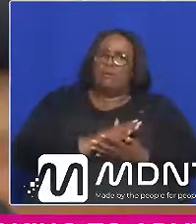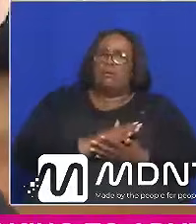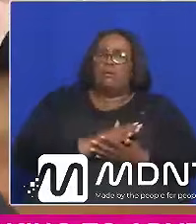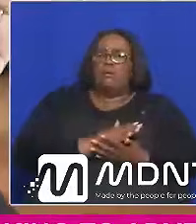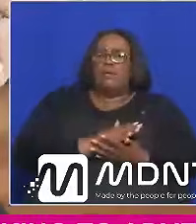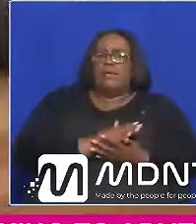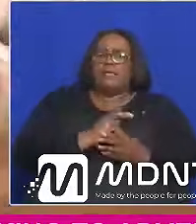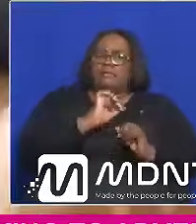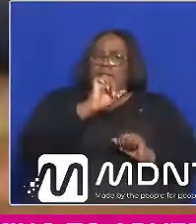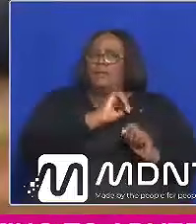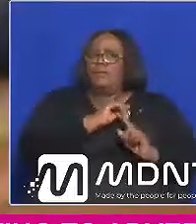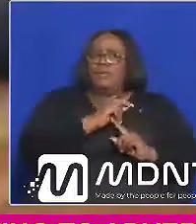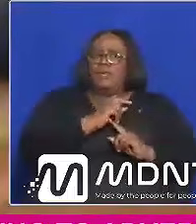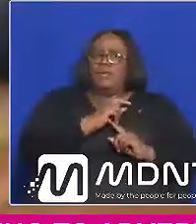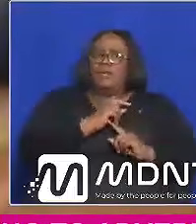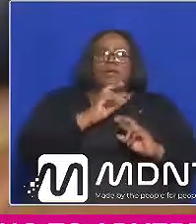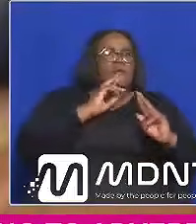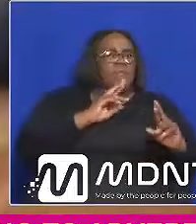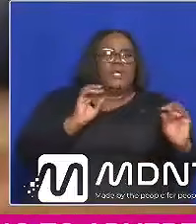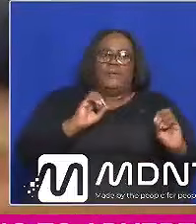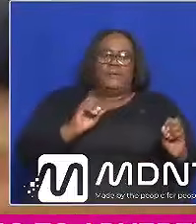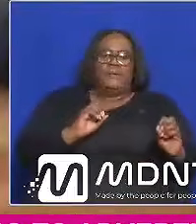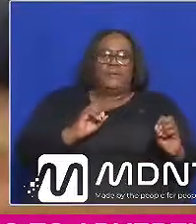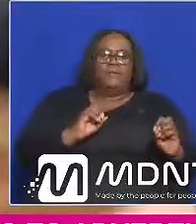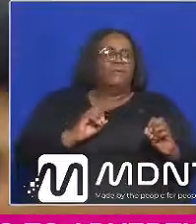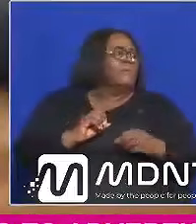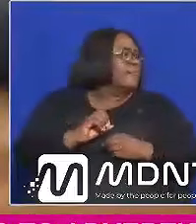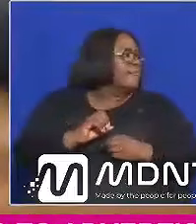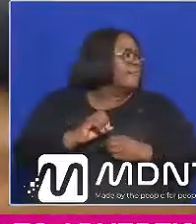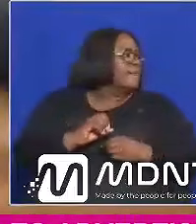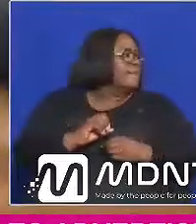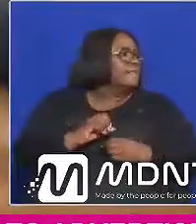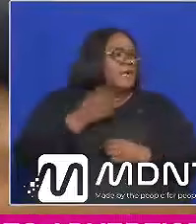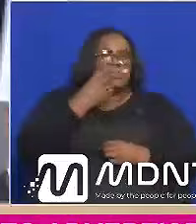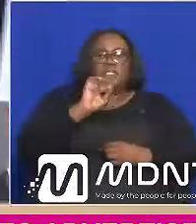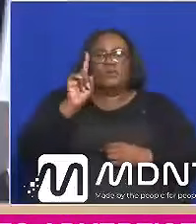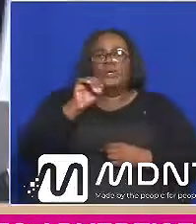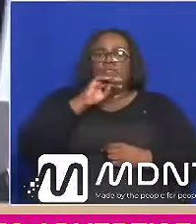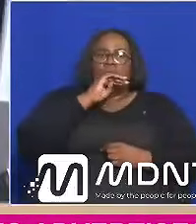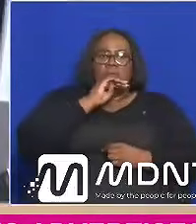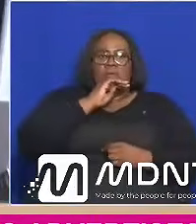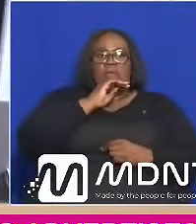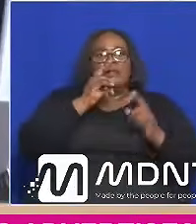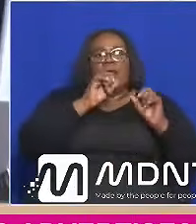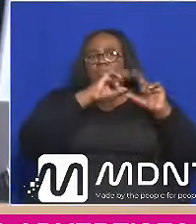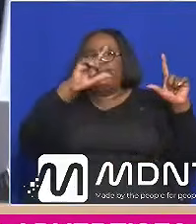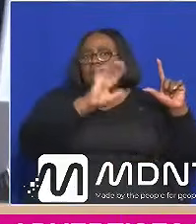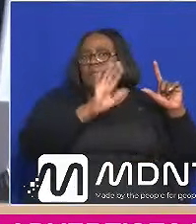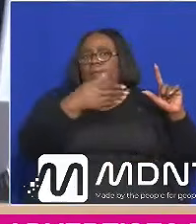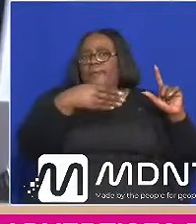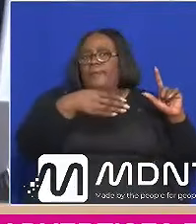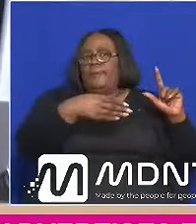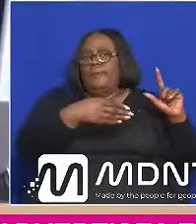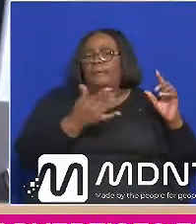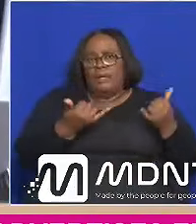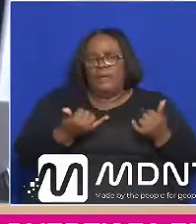asked you to take it down. I see what. Thank you. I see what you mean. It has been taken off screen, but just to place on record that